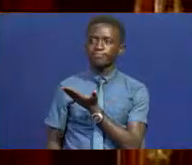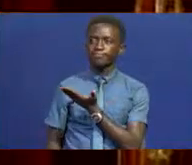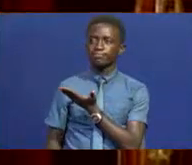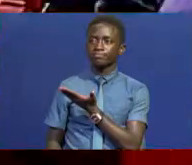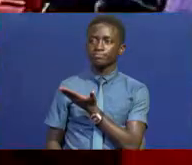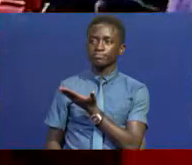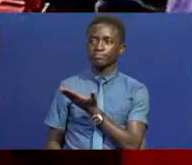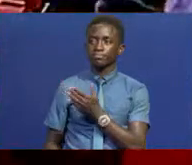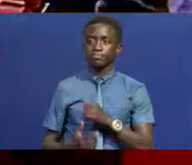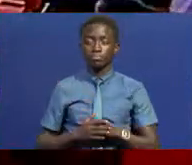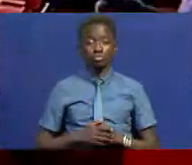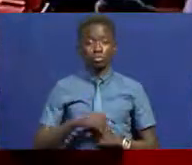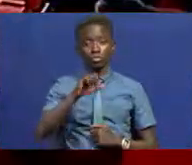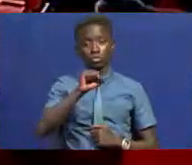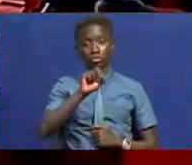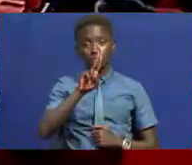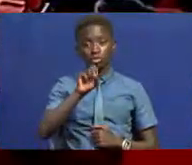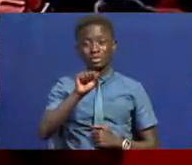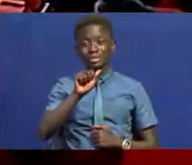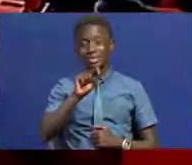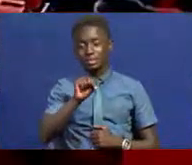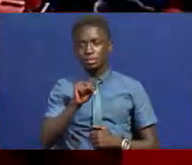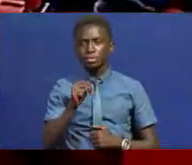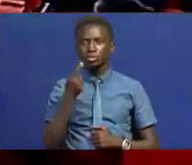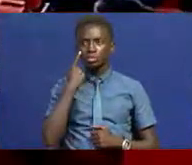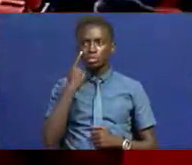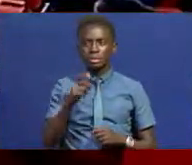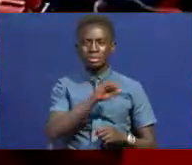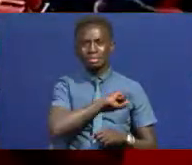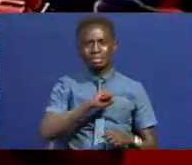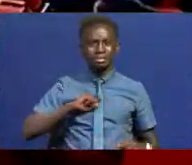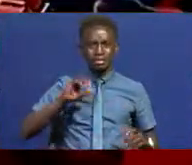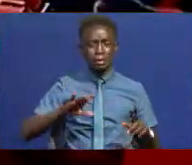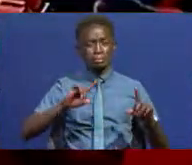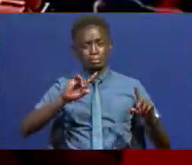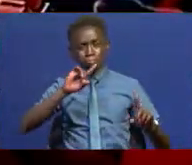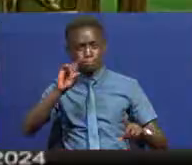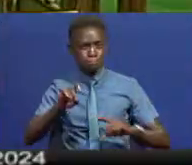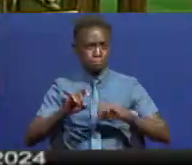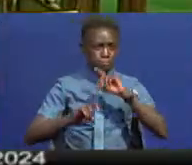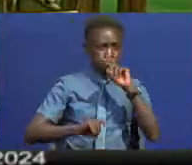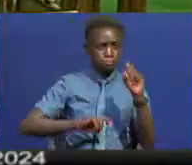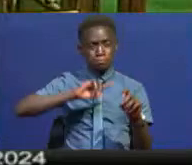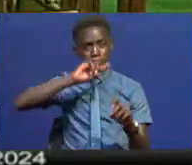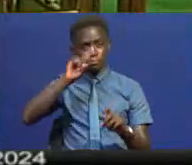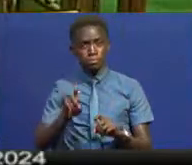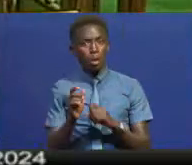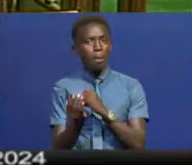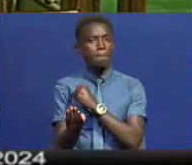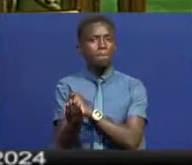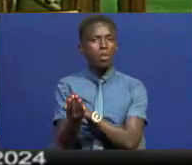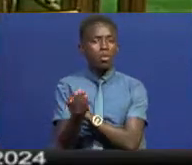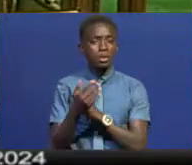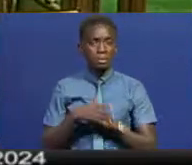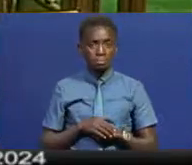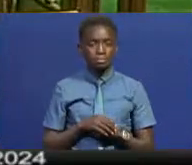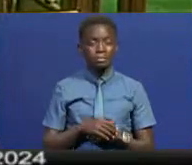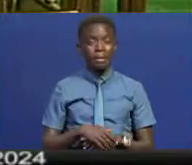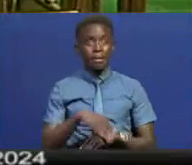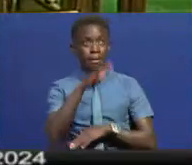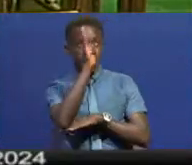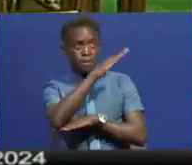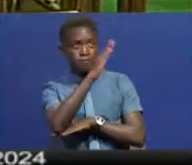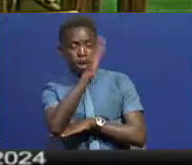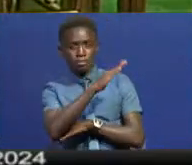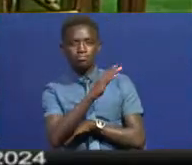by senators over the ongoing strike in the morning. In the afternoon, she was before the National Assembly to respond to